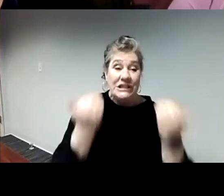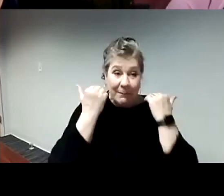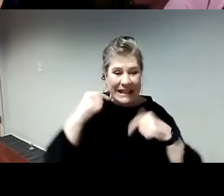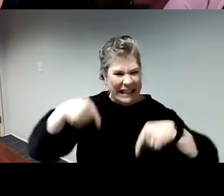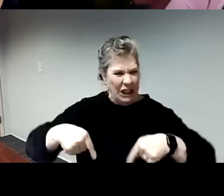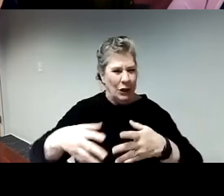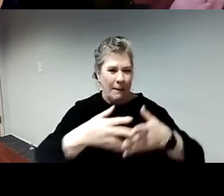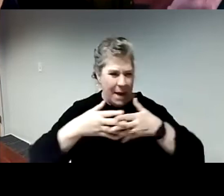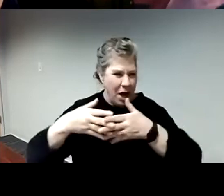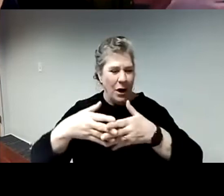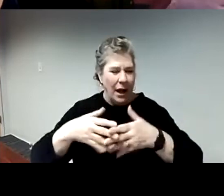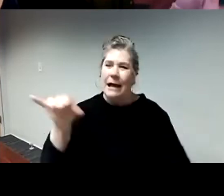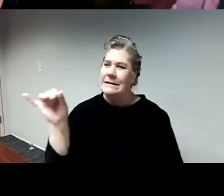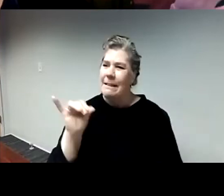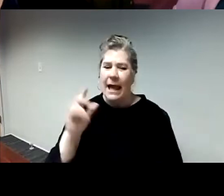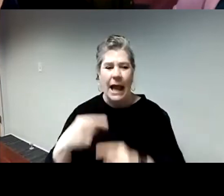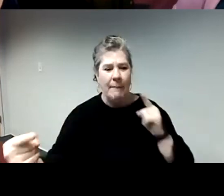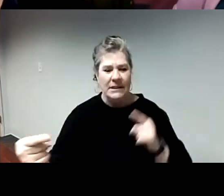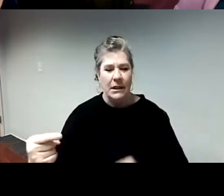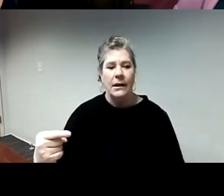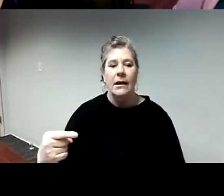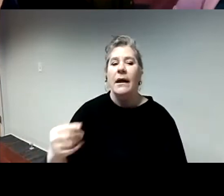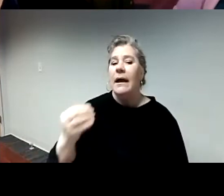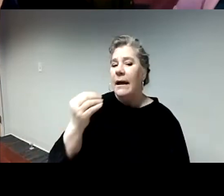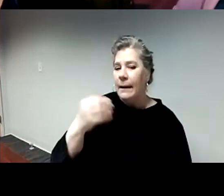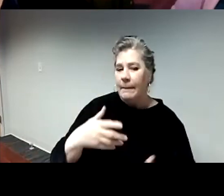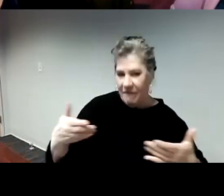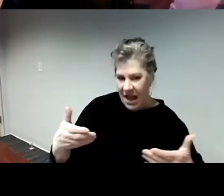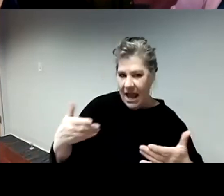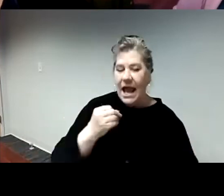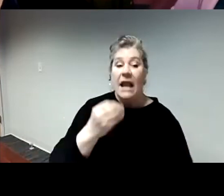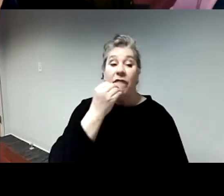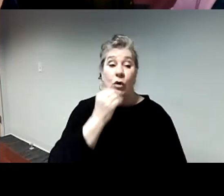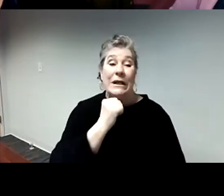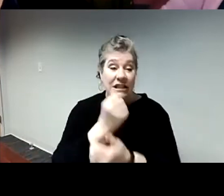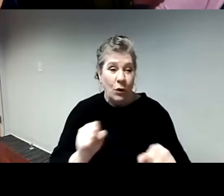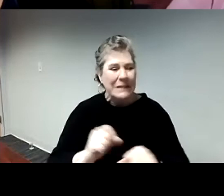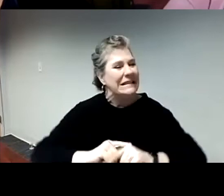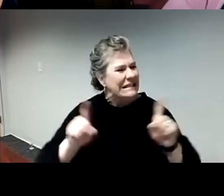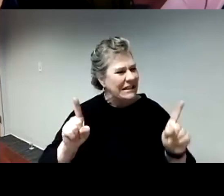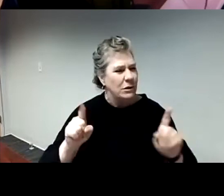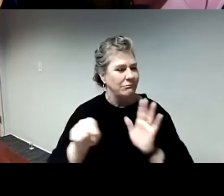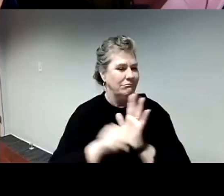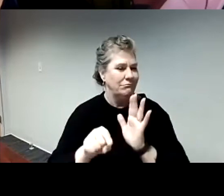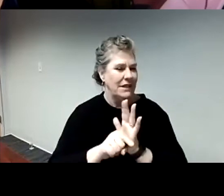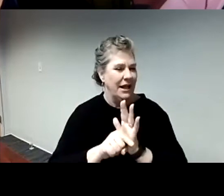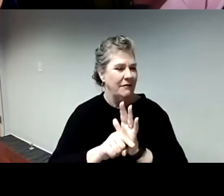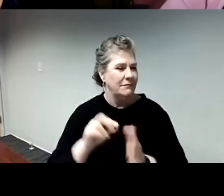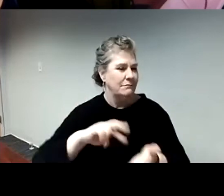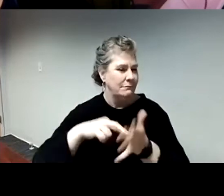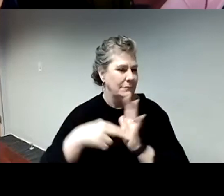States, sort of like being fat and food insecure is just seen as a very different thing. So,